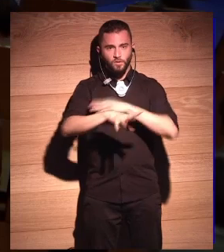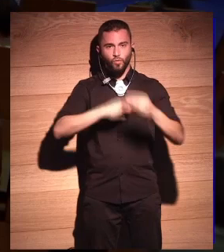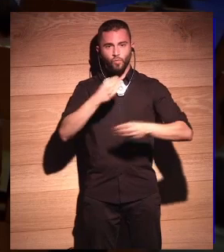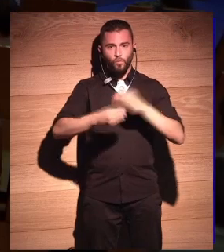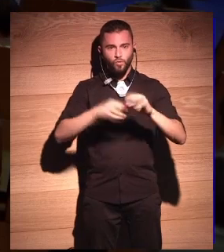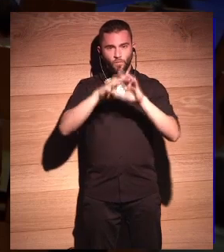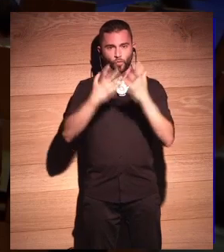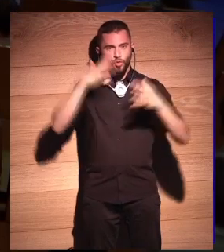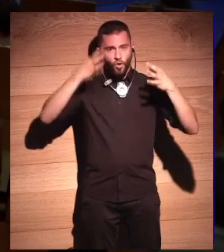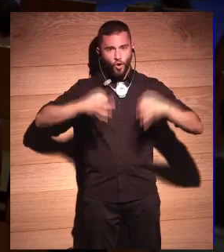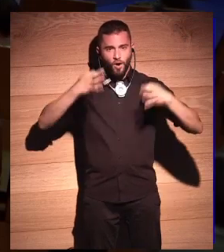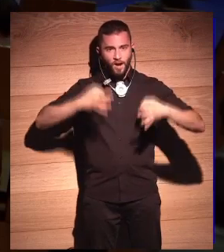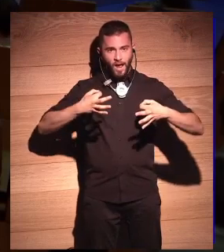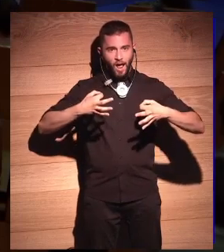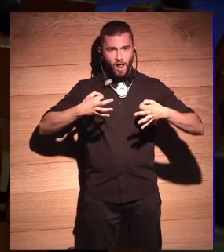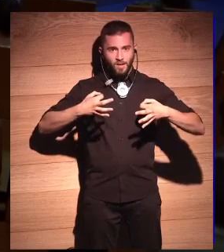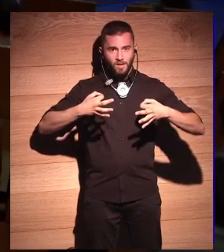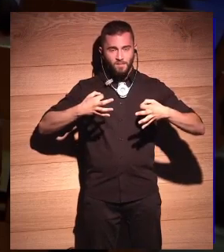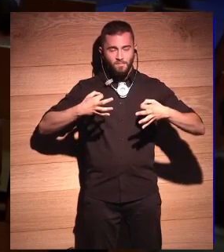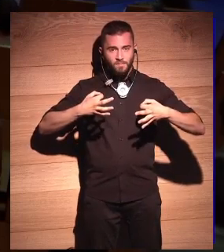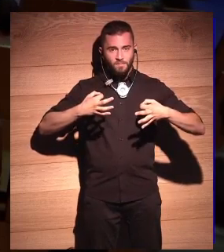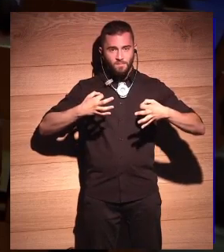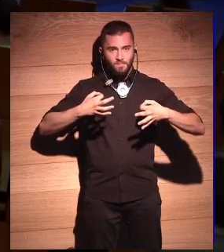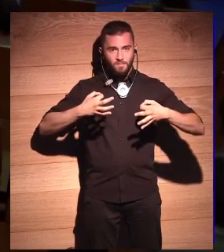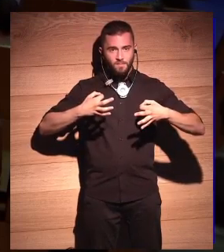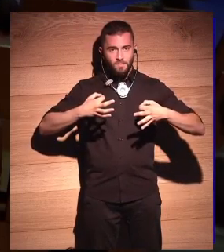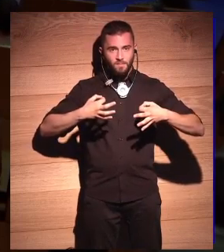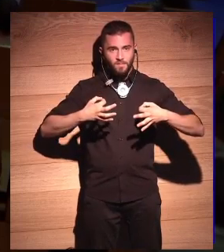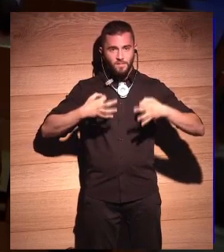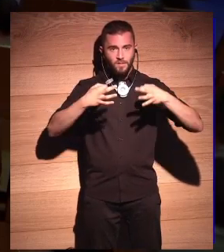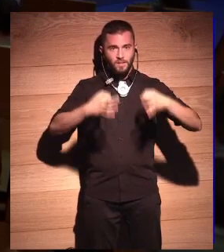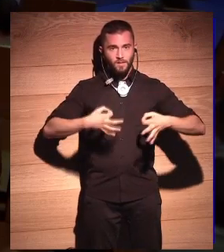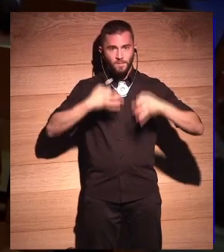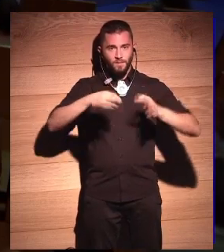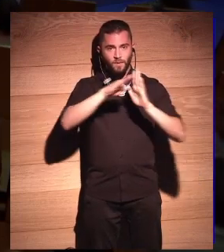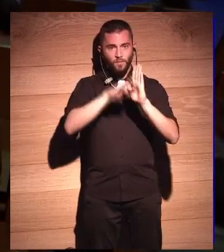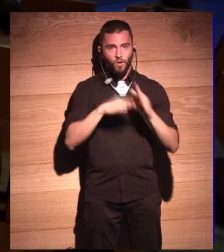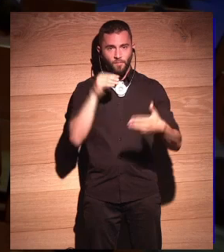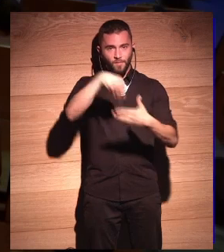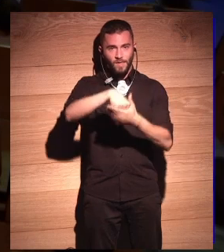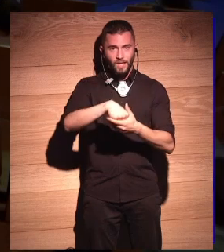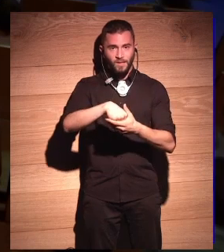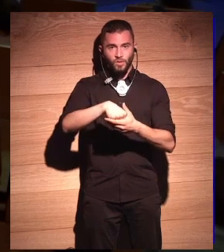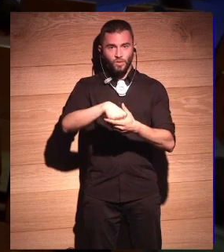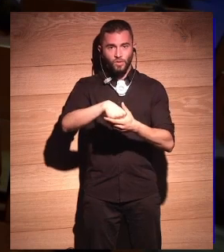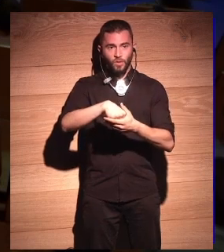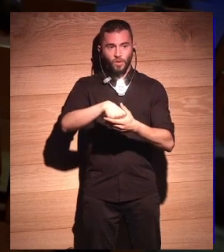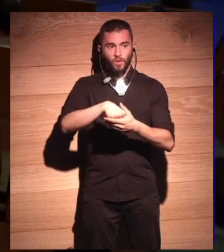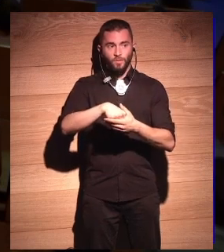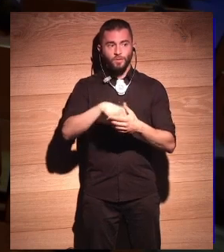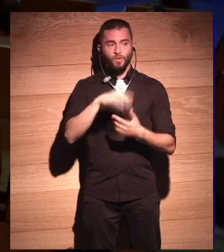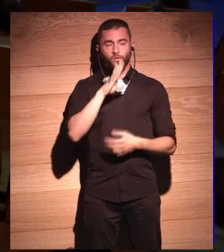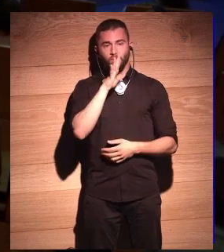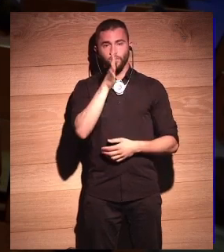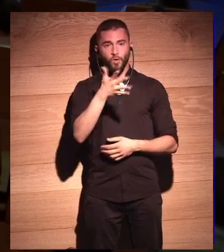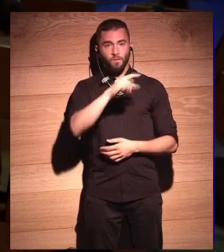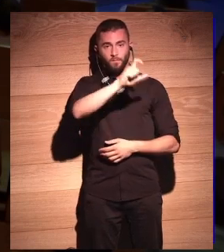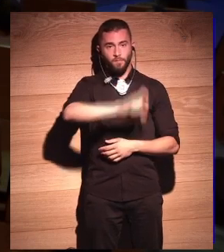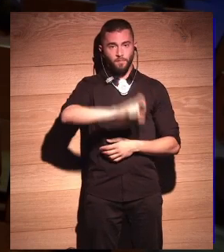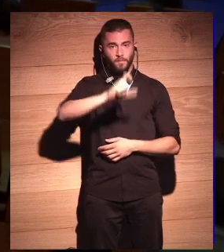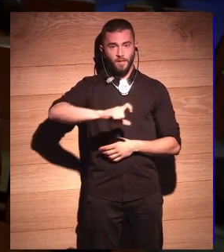definitely, there's so much in the program that's there because, well, not just me, also Imogen and a few others who've been using the